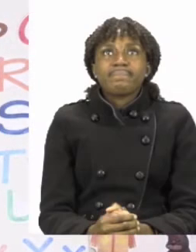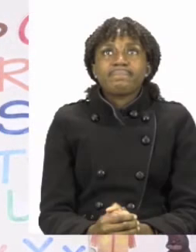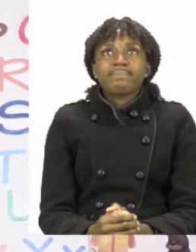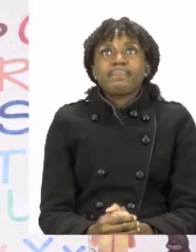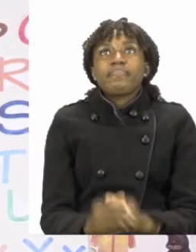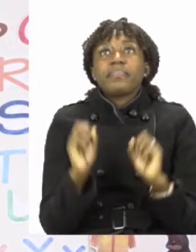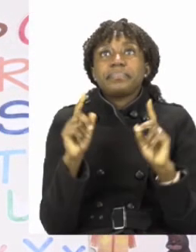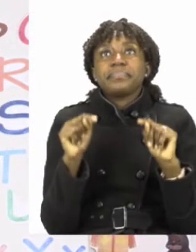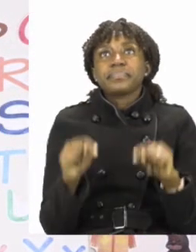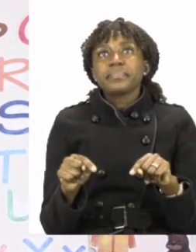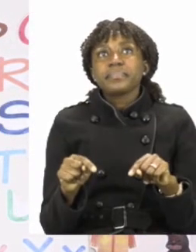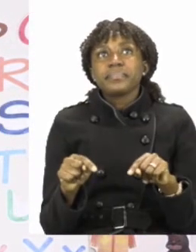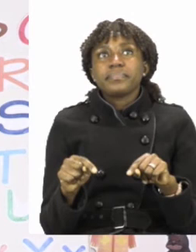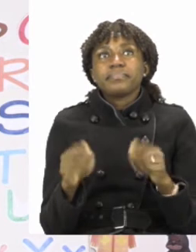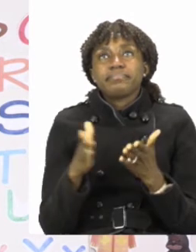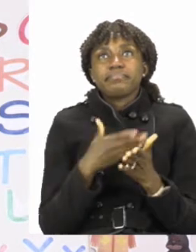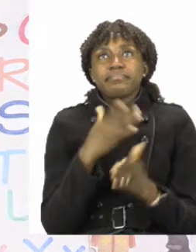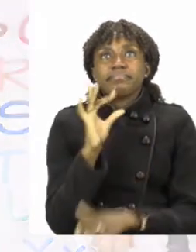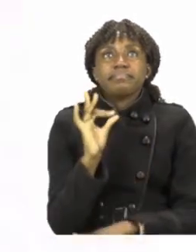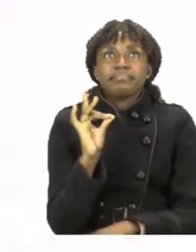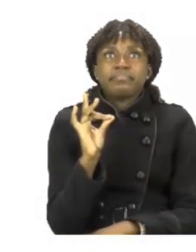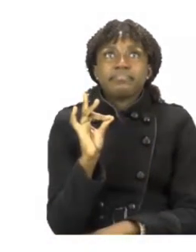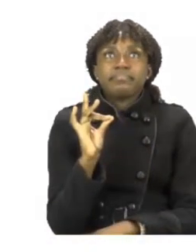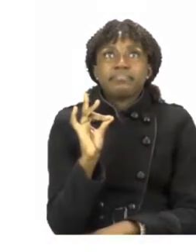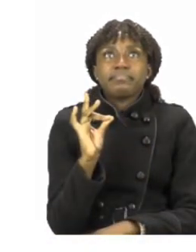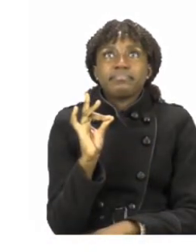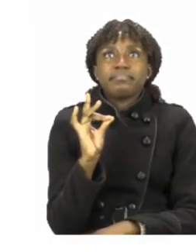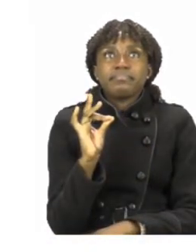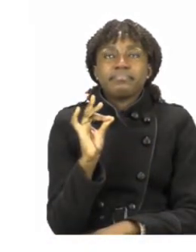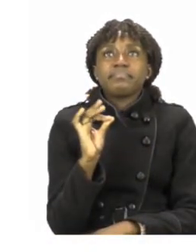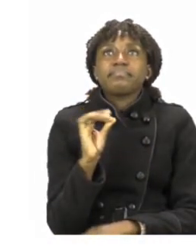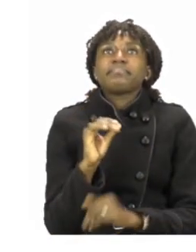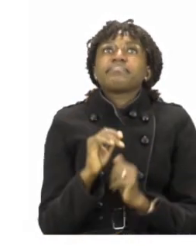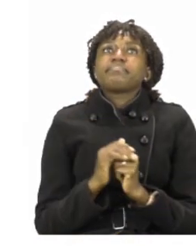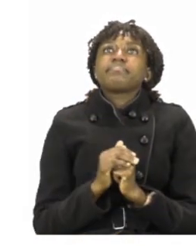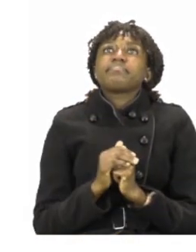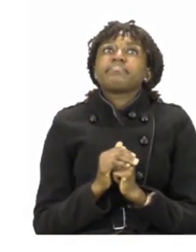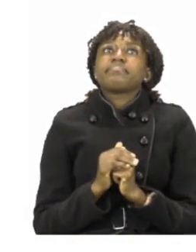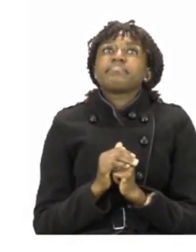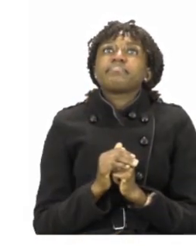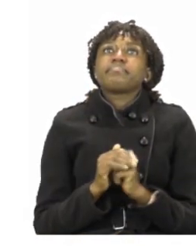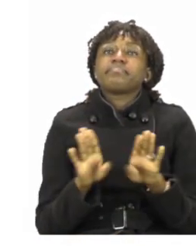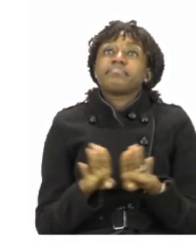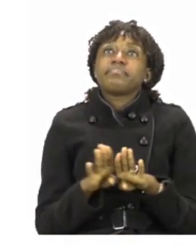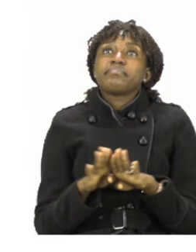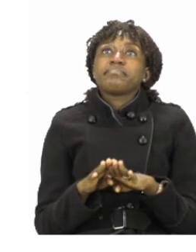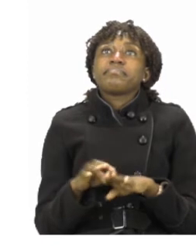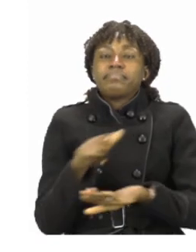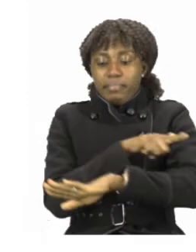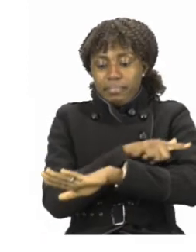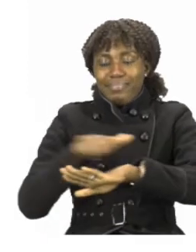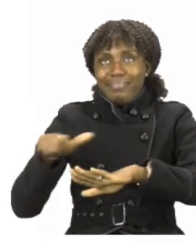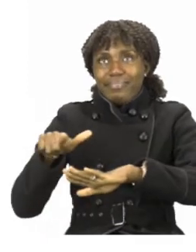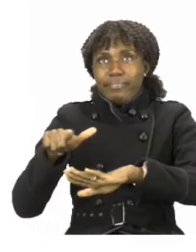Now, boys and girls, let us go to page 8 for the last part of our exercise. On page 8, we are going to be doing